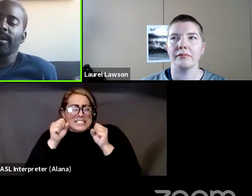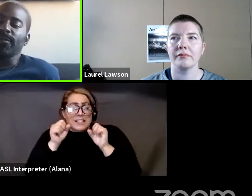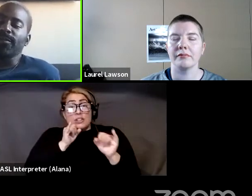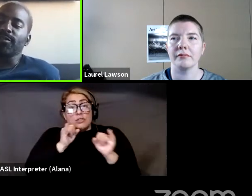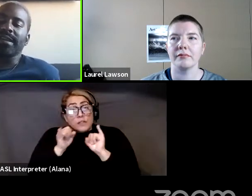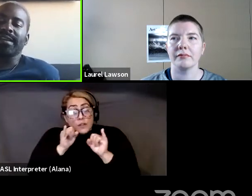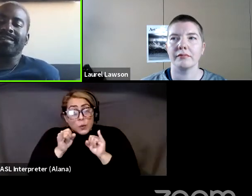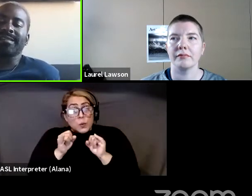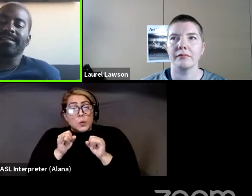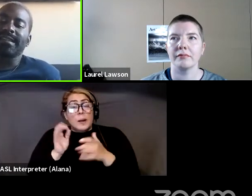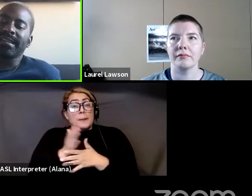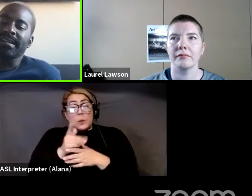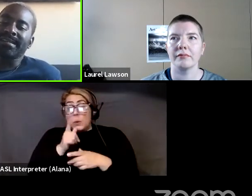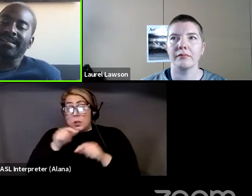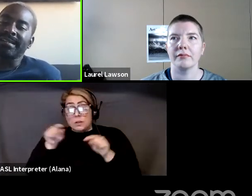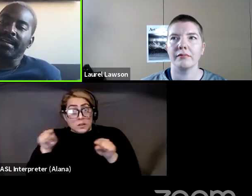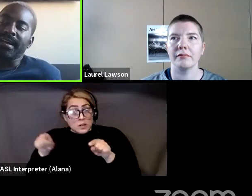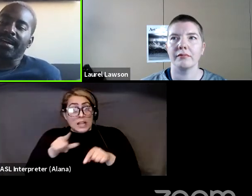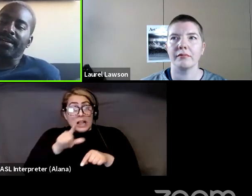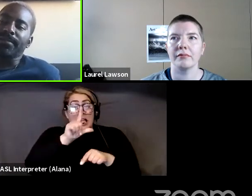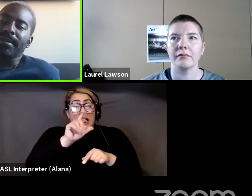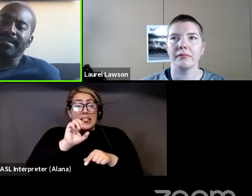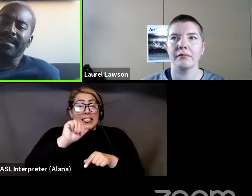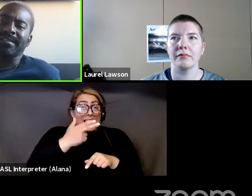interview between Leah